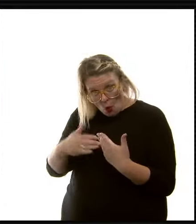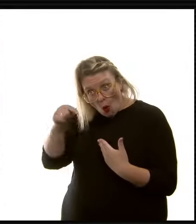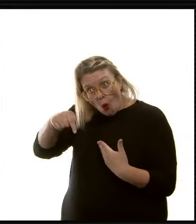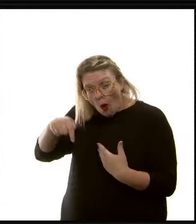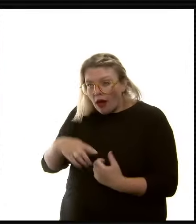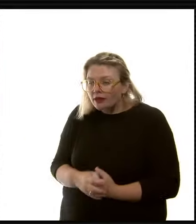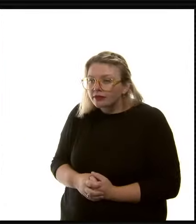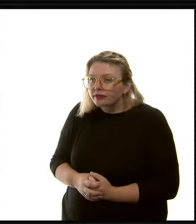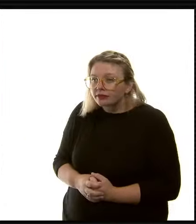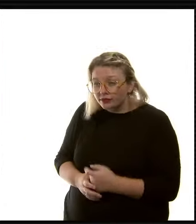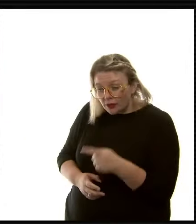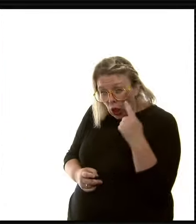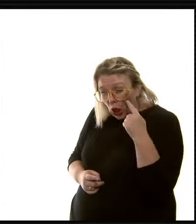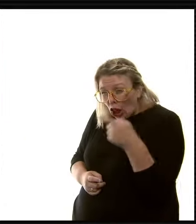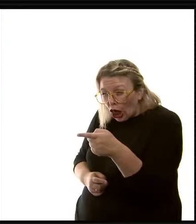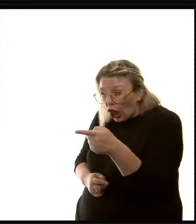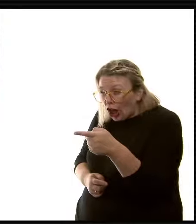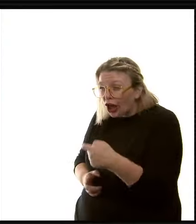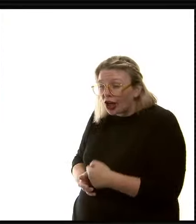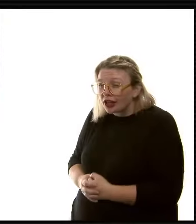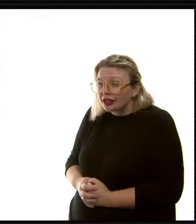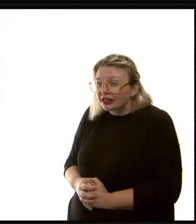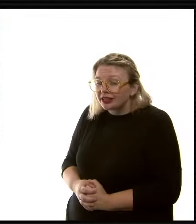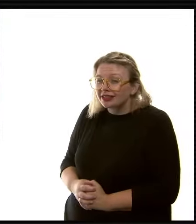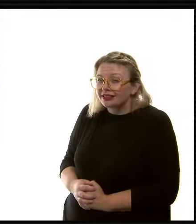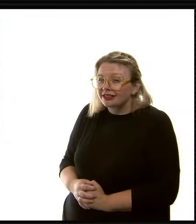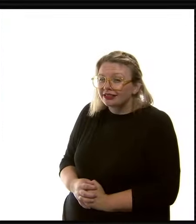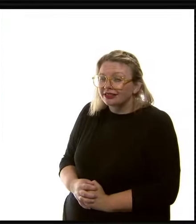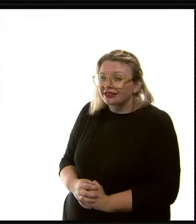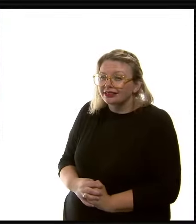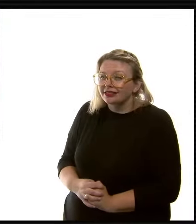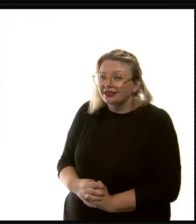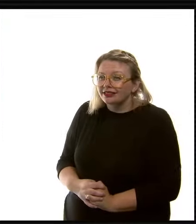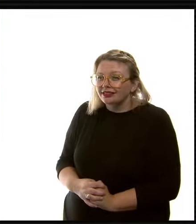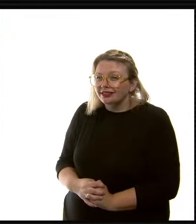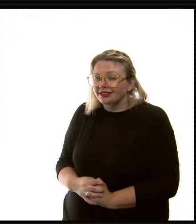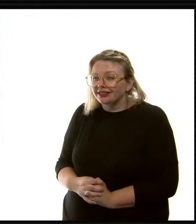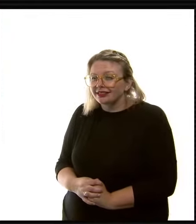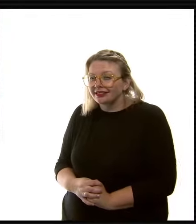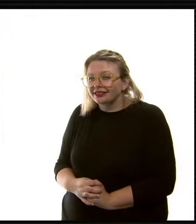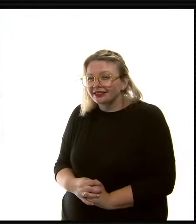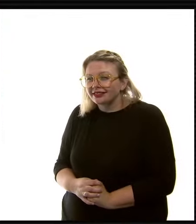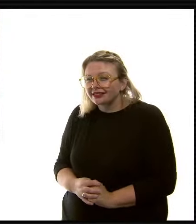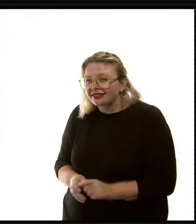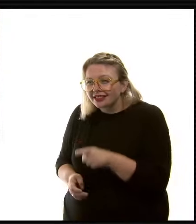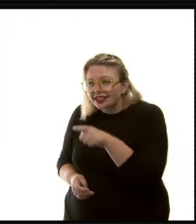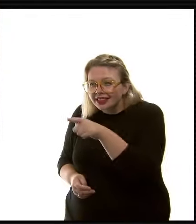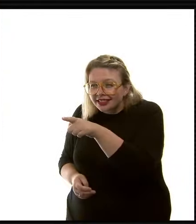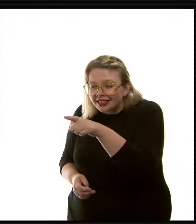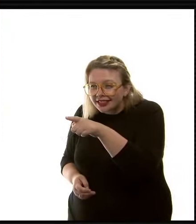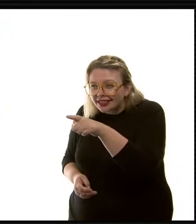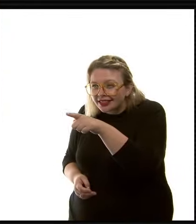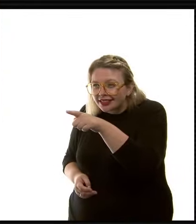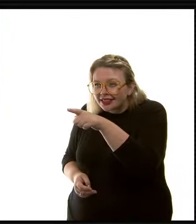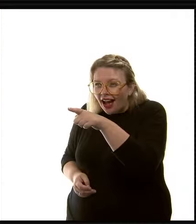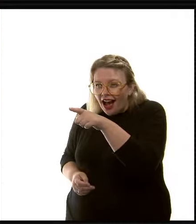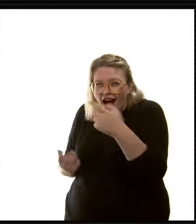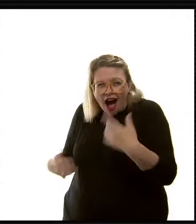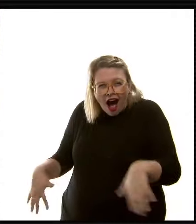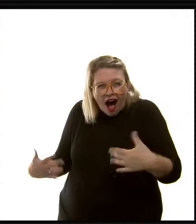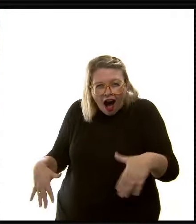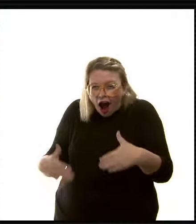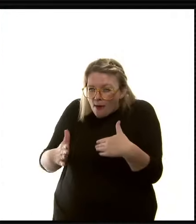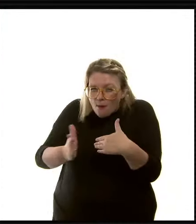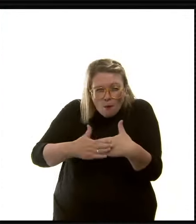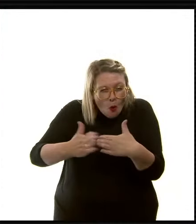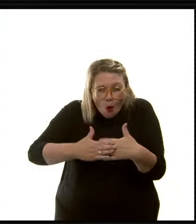So we look have at hinges, this. and now you can see all that. So on the front, it now doubles up, but on the inside, there is even more to see. We have